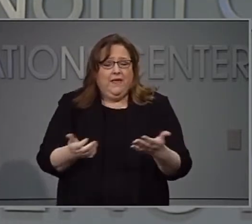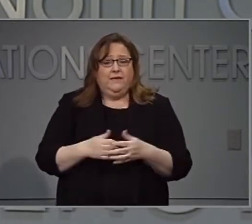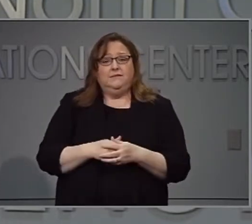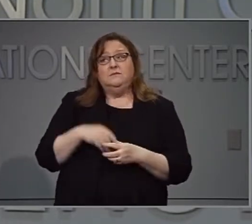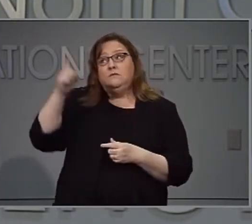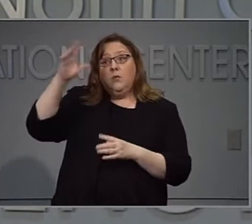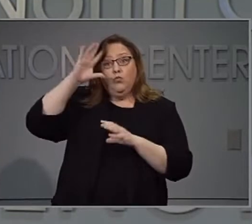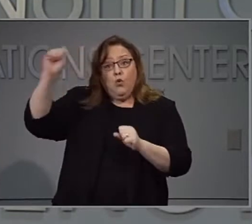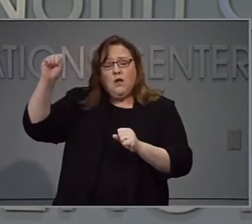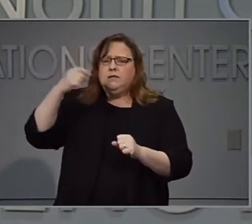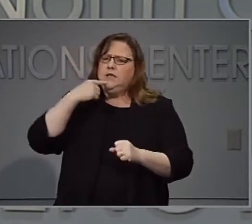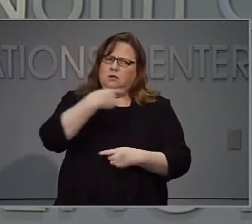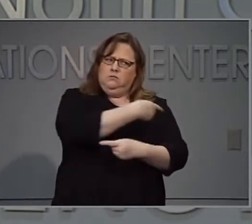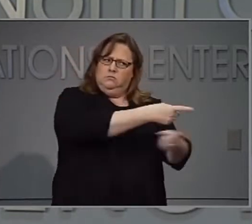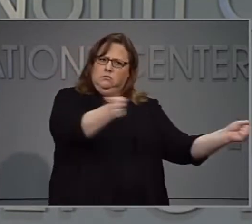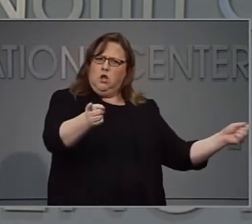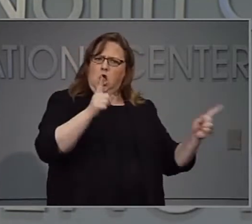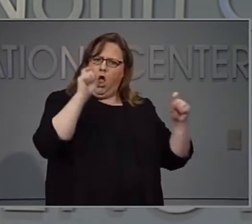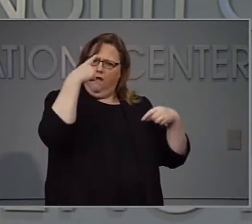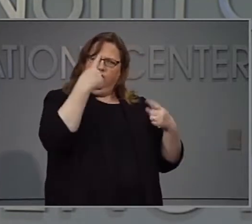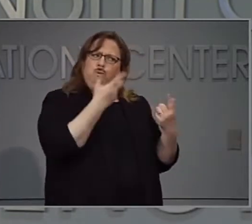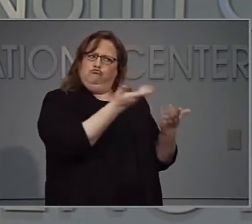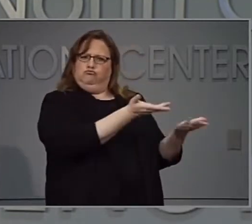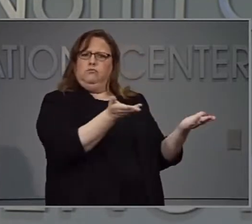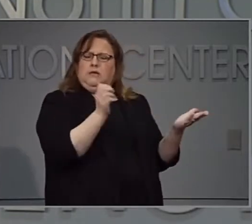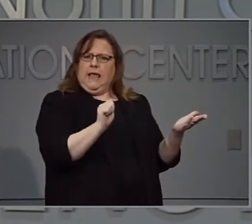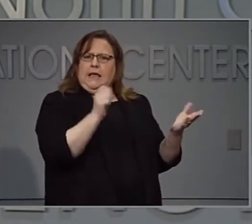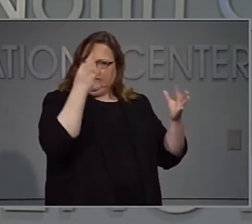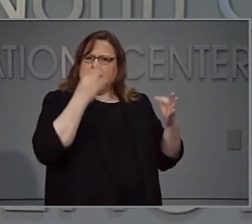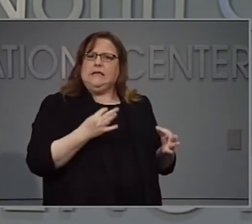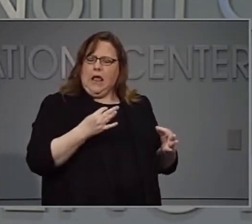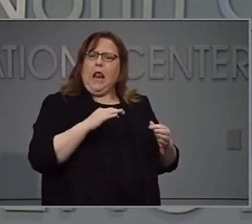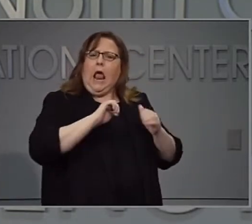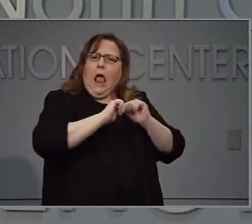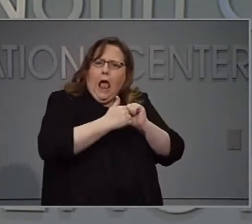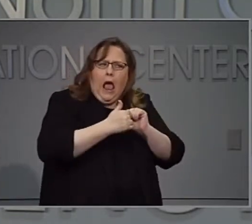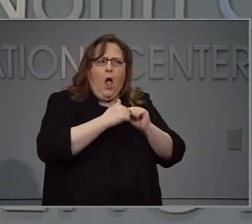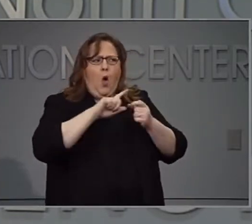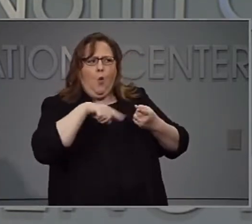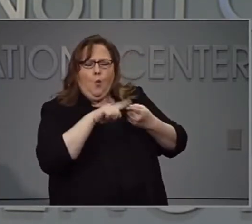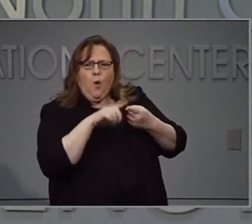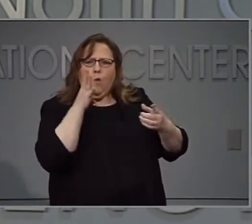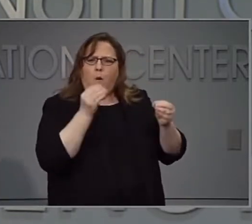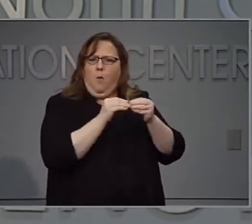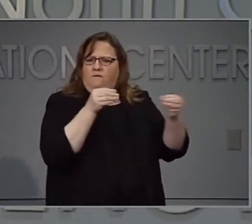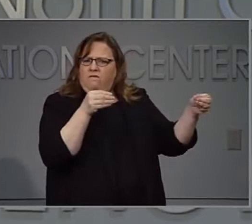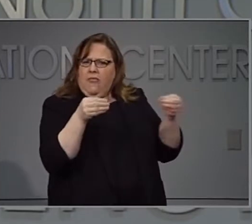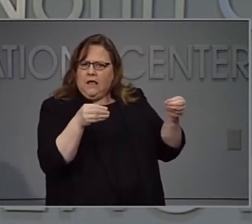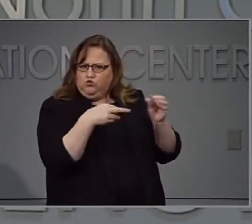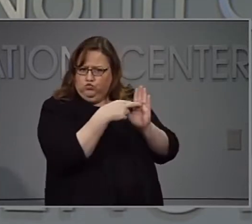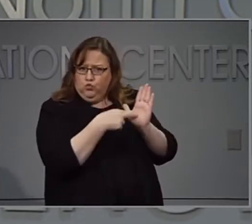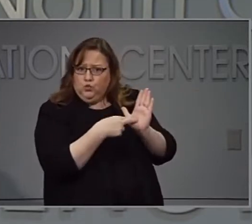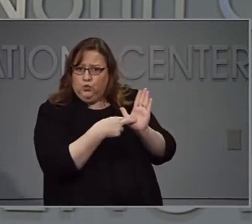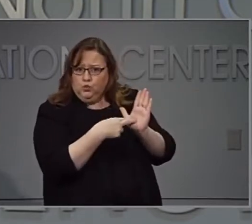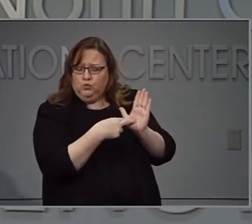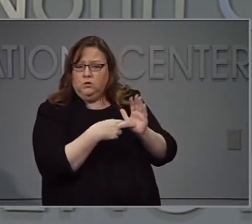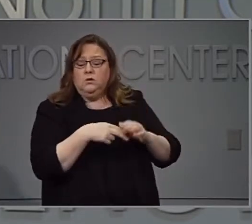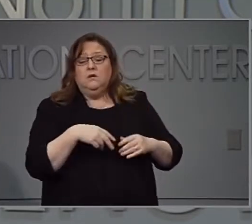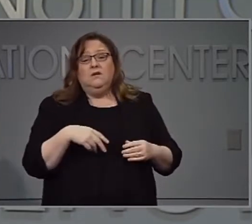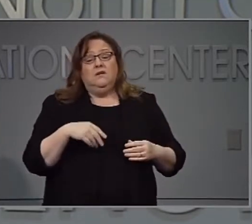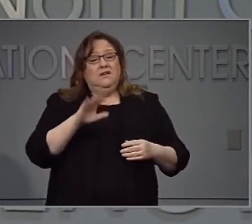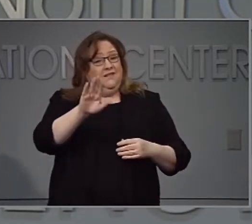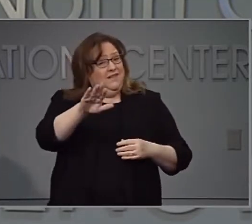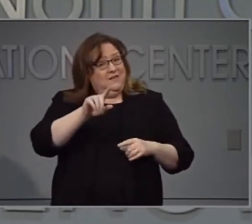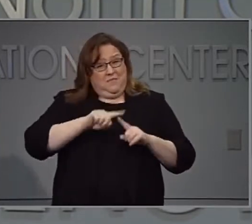we ease restrictions. I accept that. But when governors are faced with global